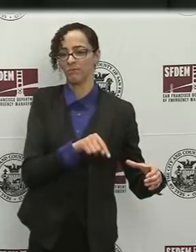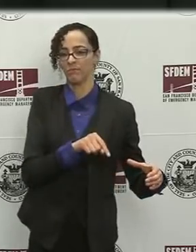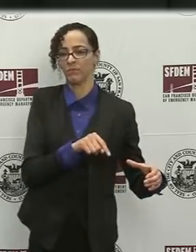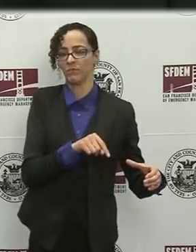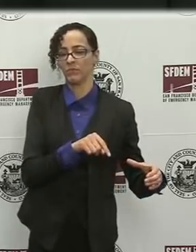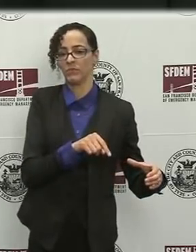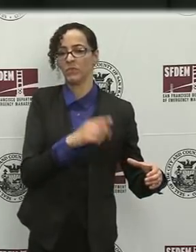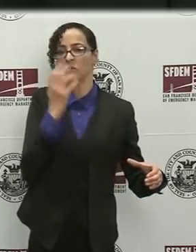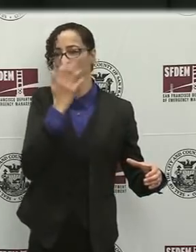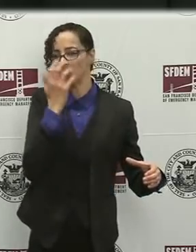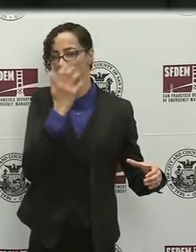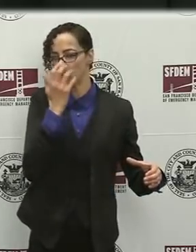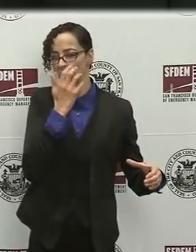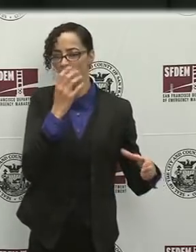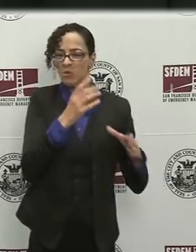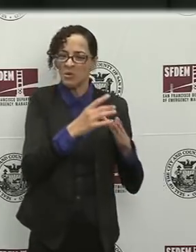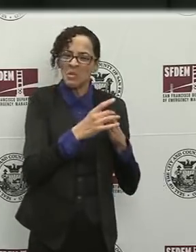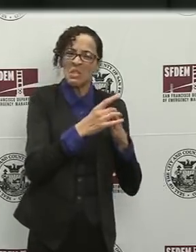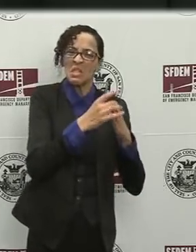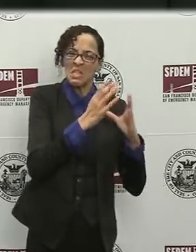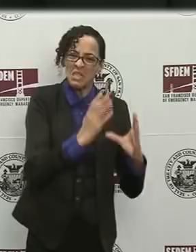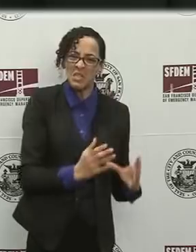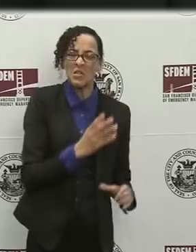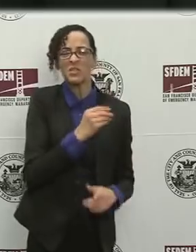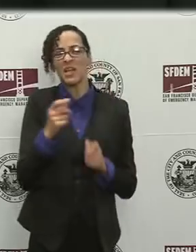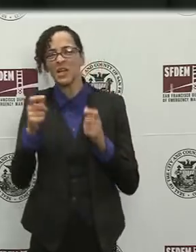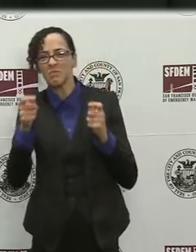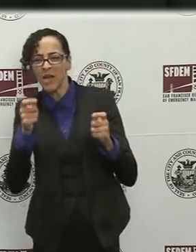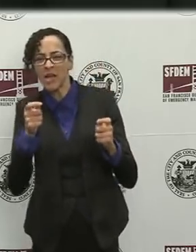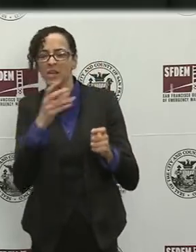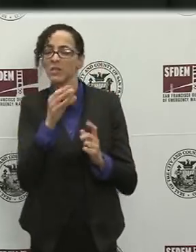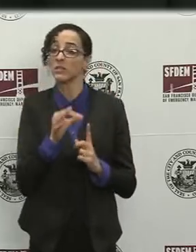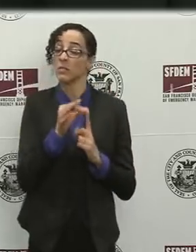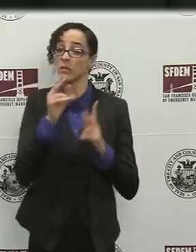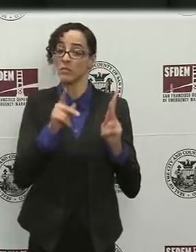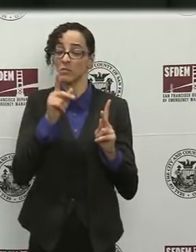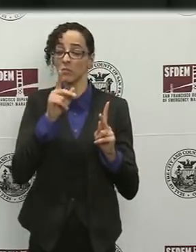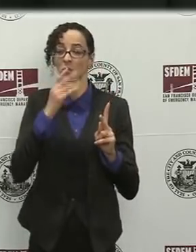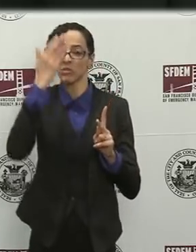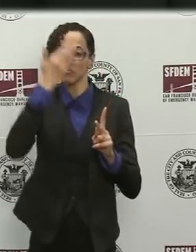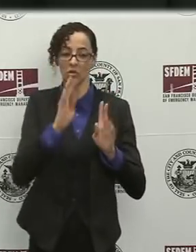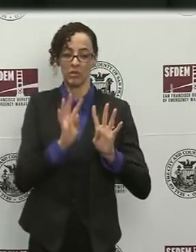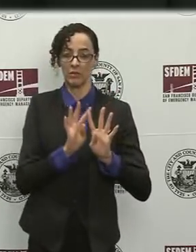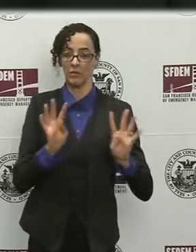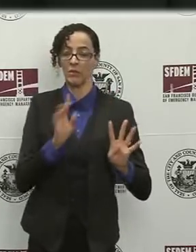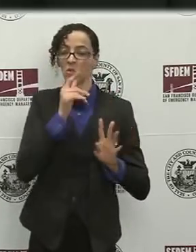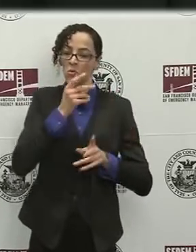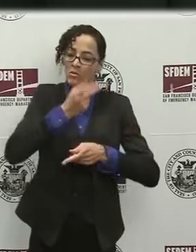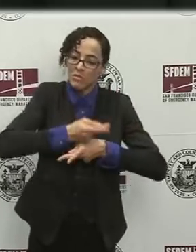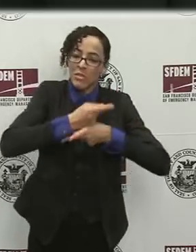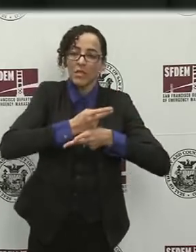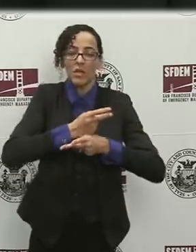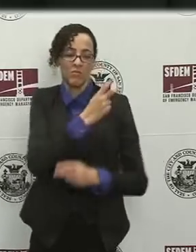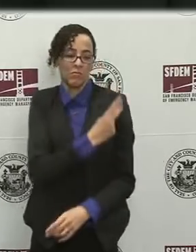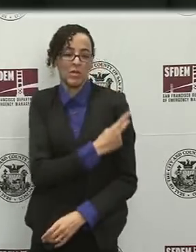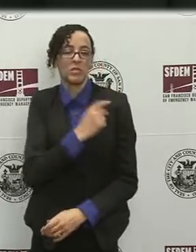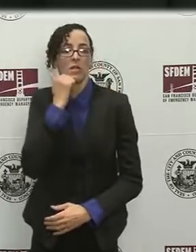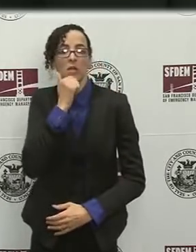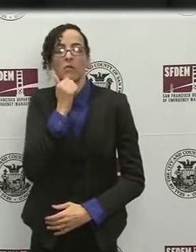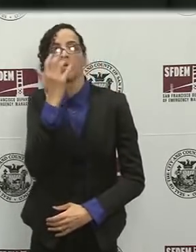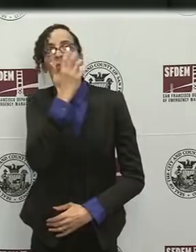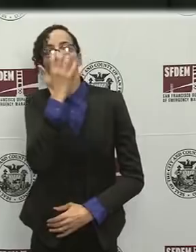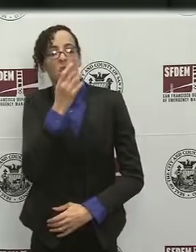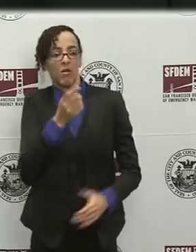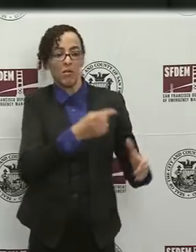leadership, managers, but especially the people on the front lines who are taking care of patients every day. They are doing incredible